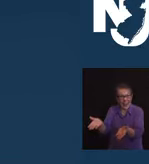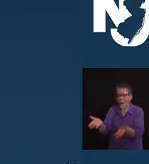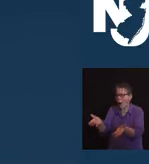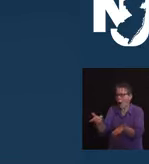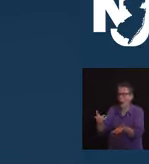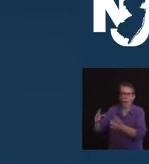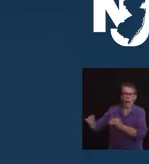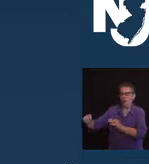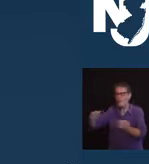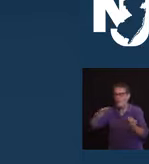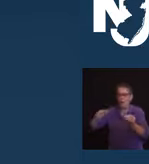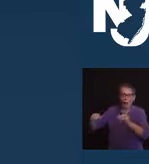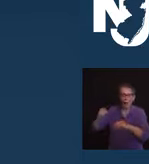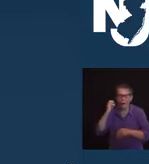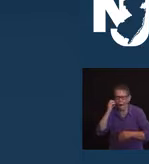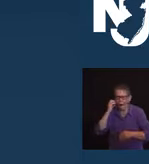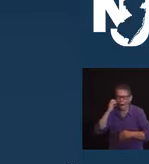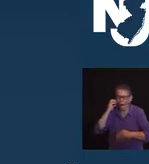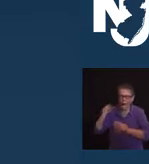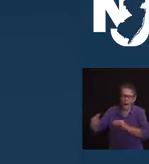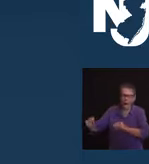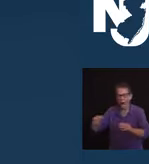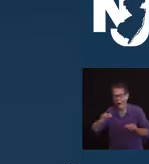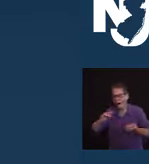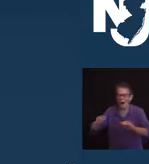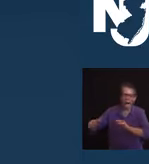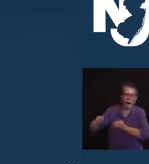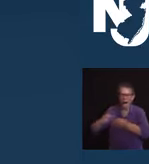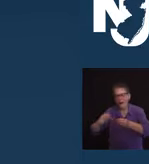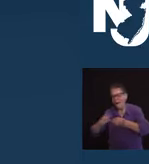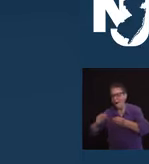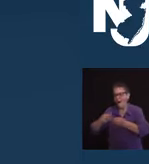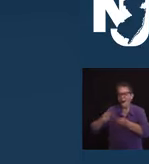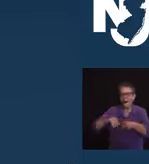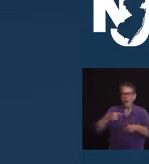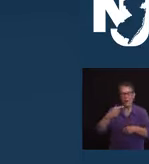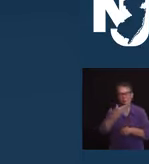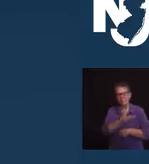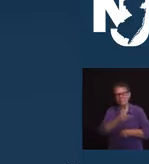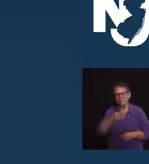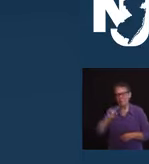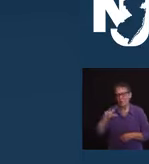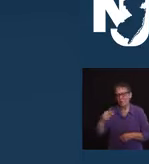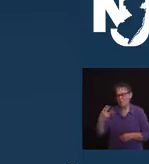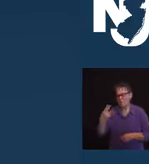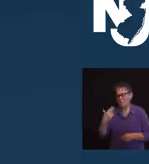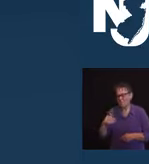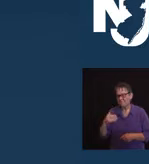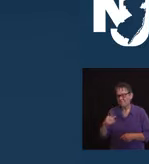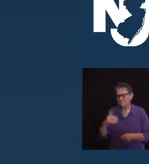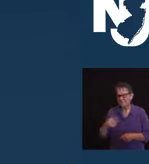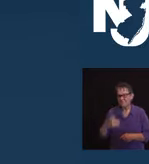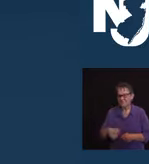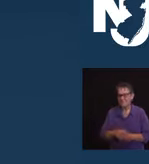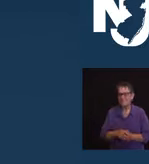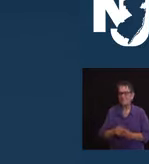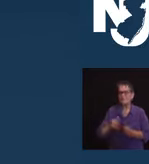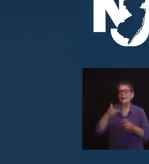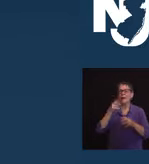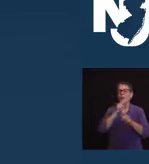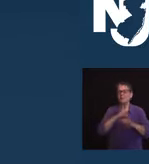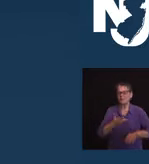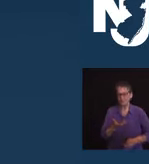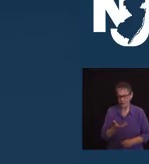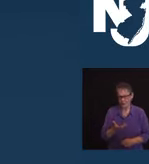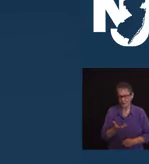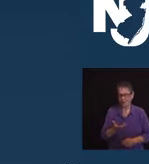two husbands of daughters. And it was, as you can imagine, quite a call. May God bless you, Debbie, and watch over